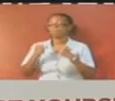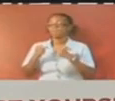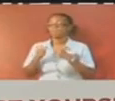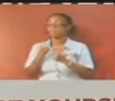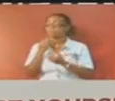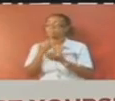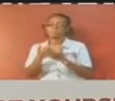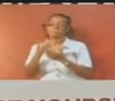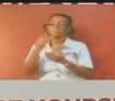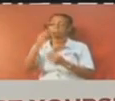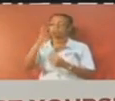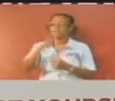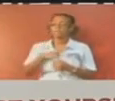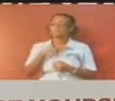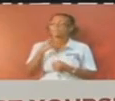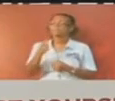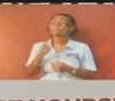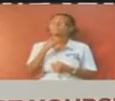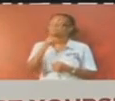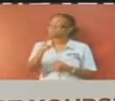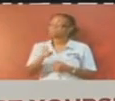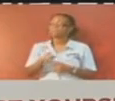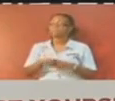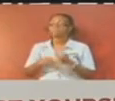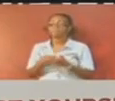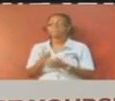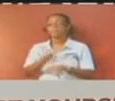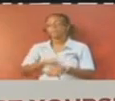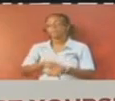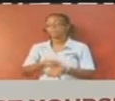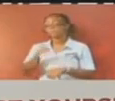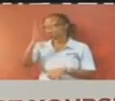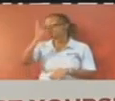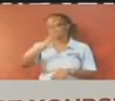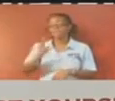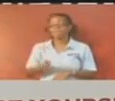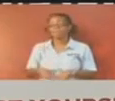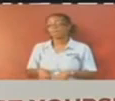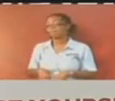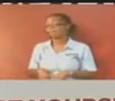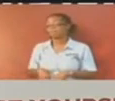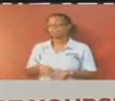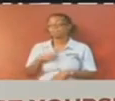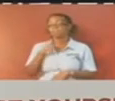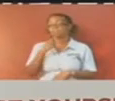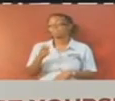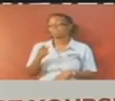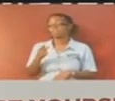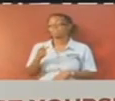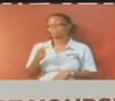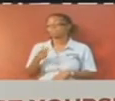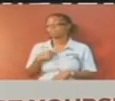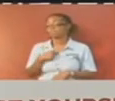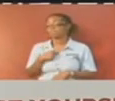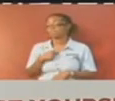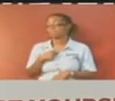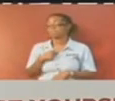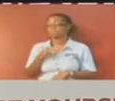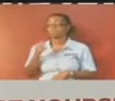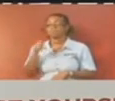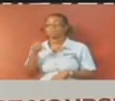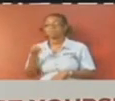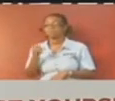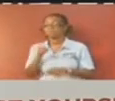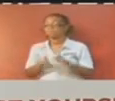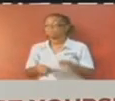Dr. Hines nor the chief medical officer never recommended to either myself or any other party